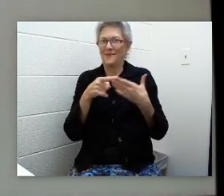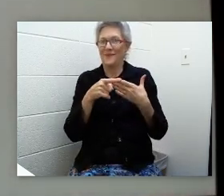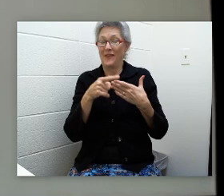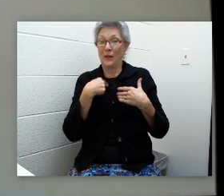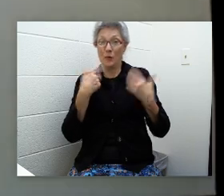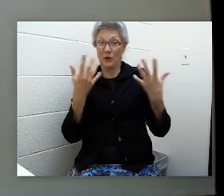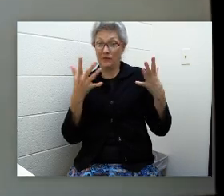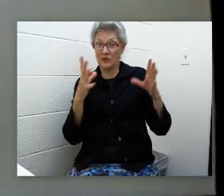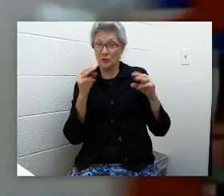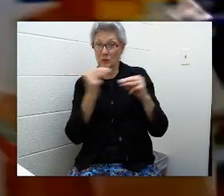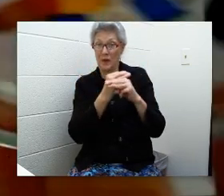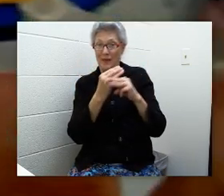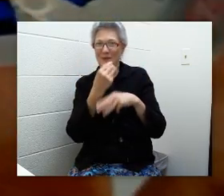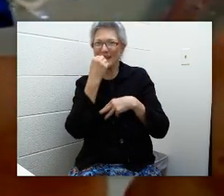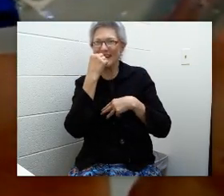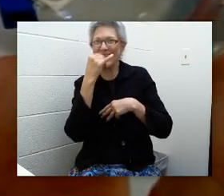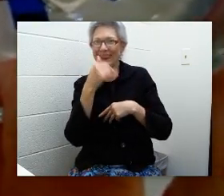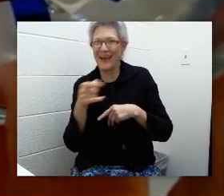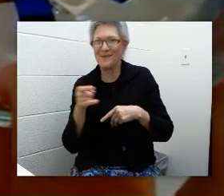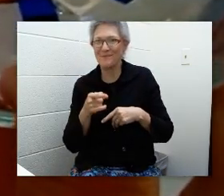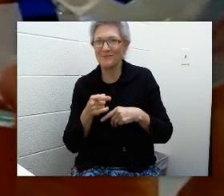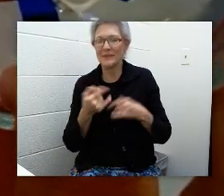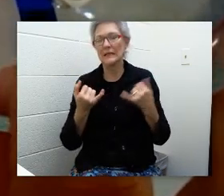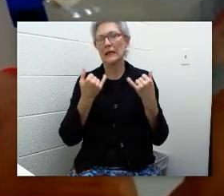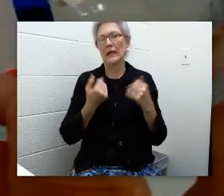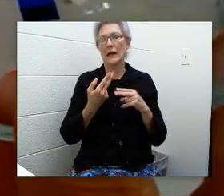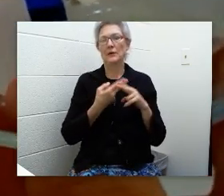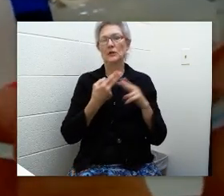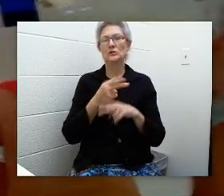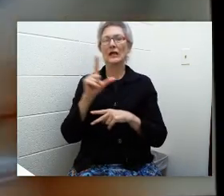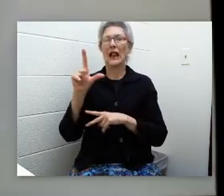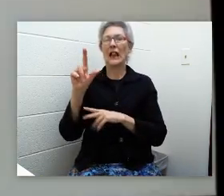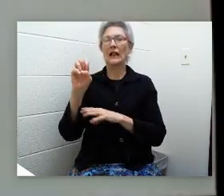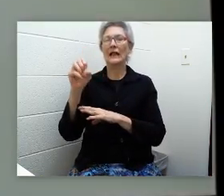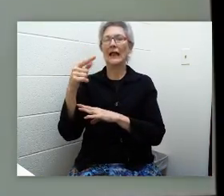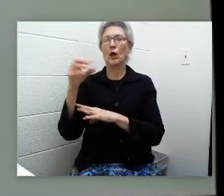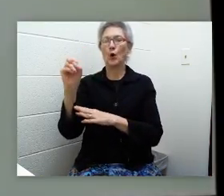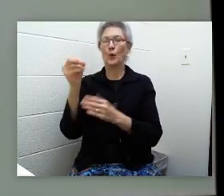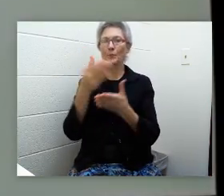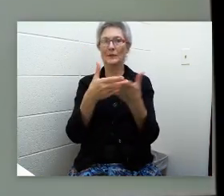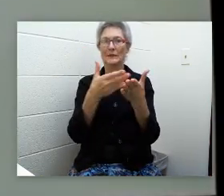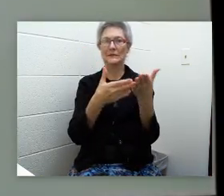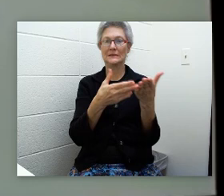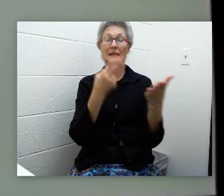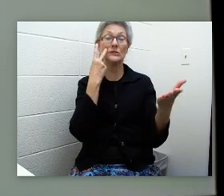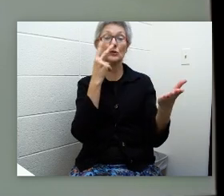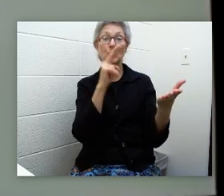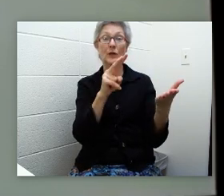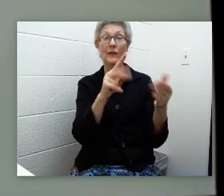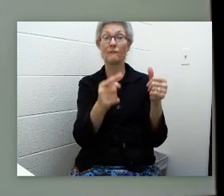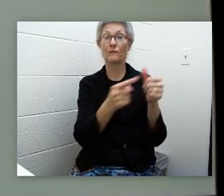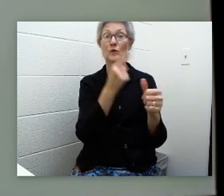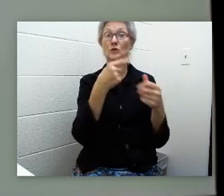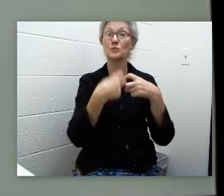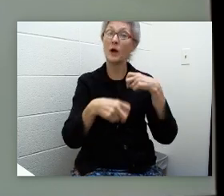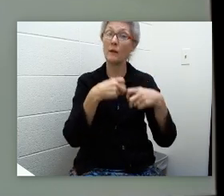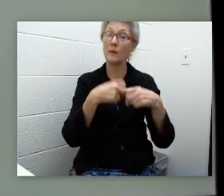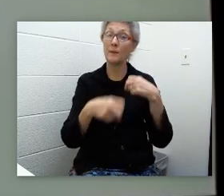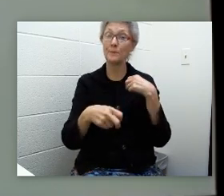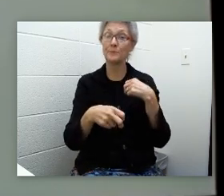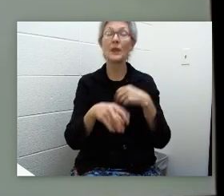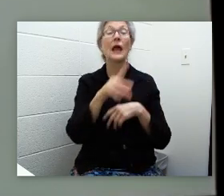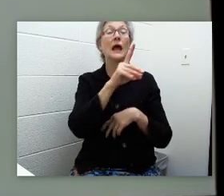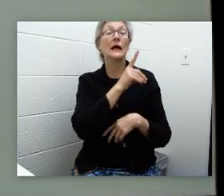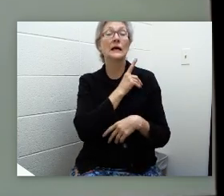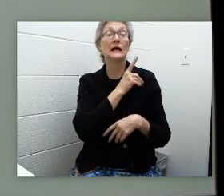with your math. Today, I'm going to just be using some Lego pieces. Let's take a look at this first problem.